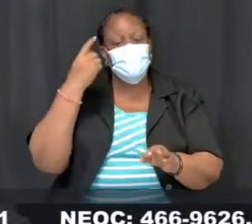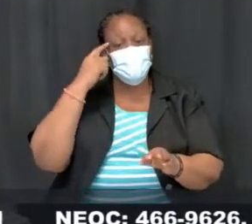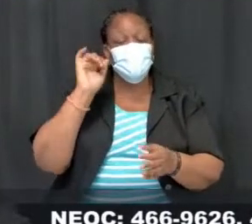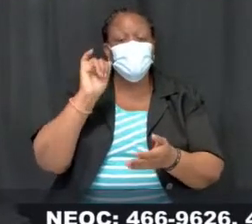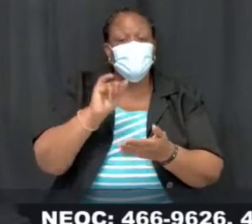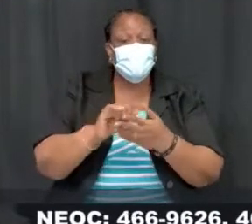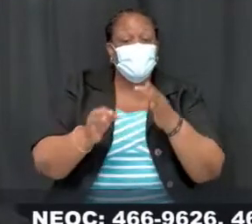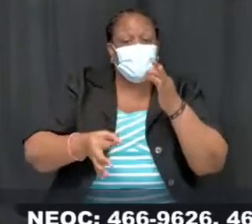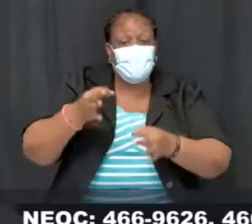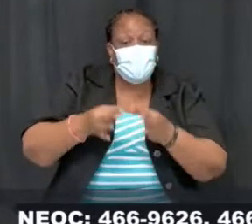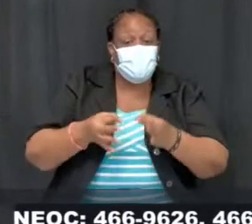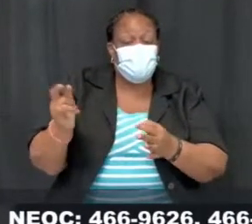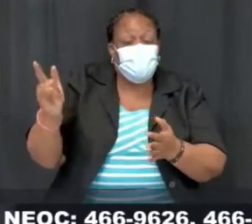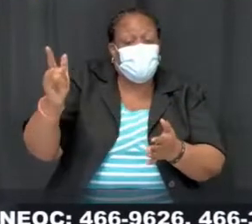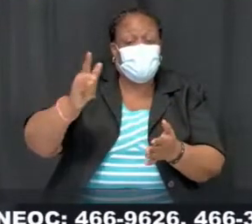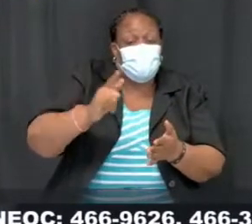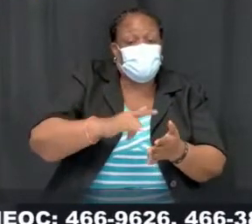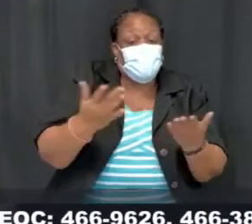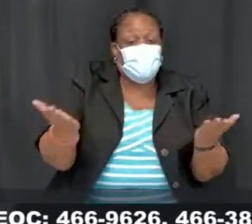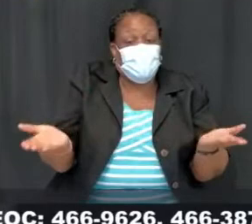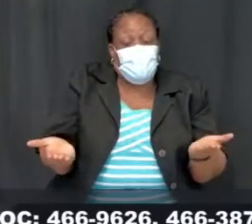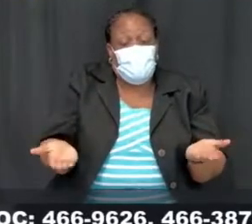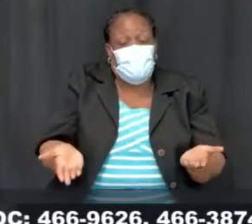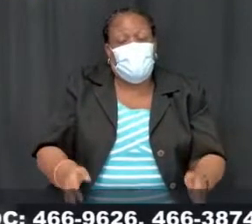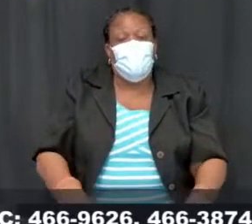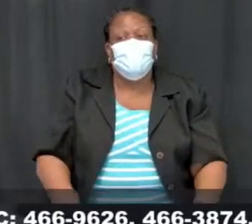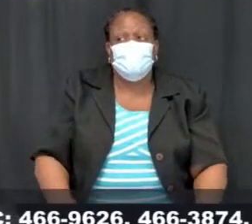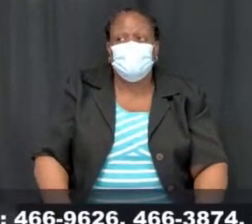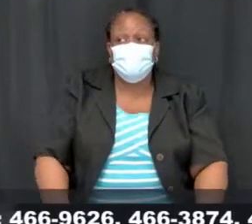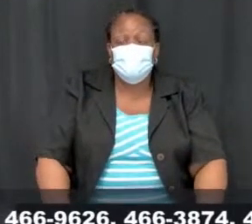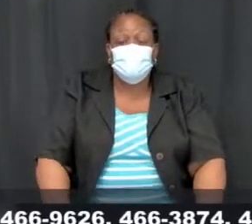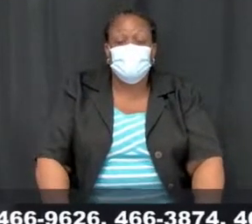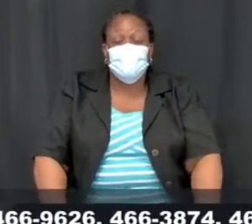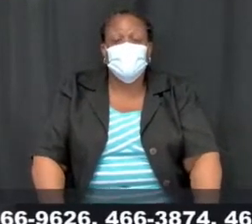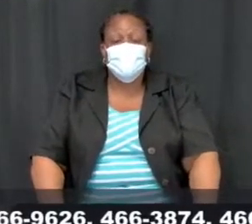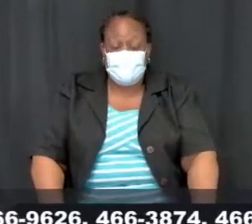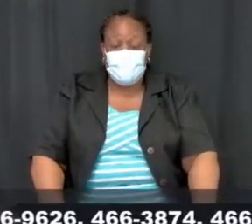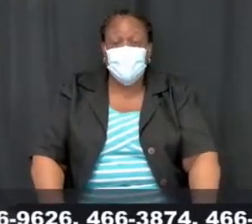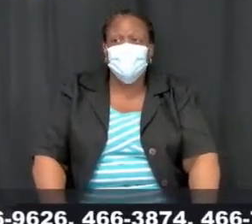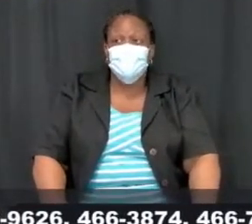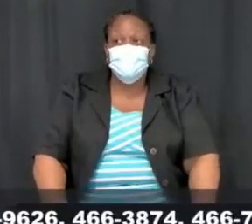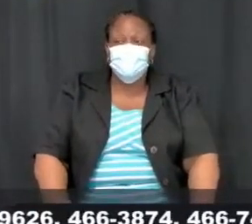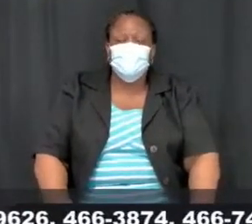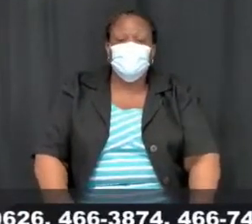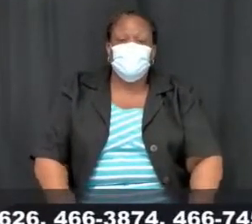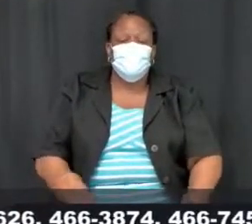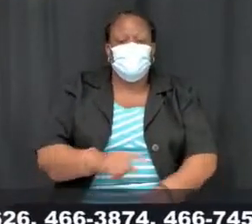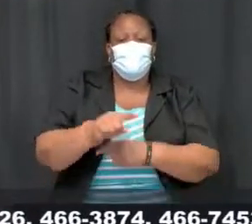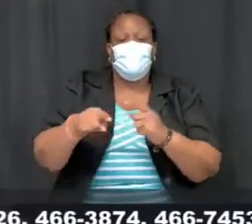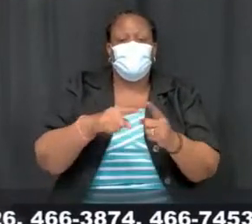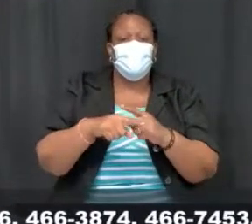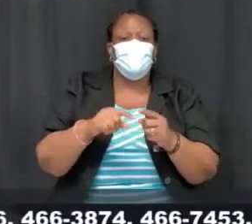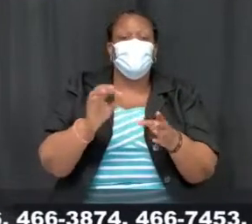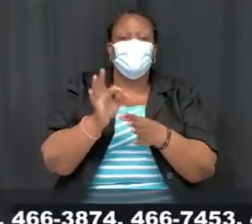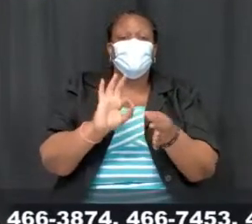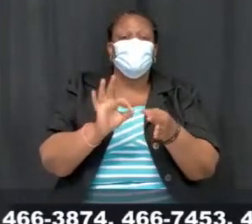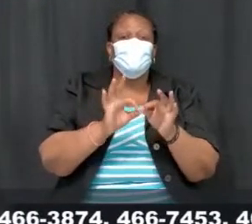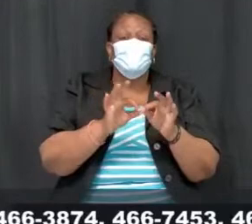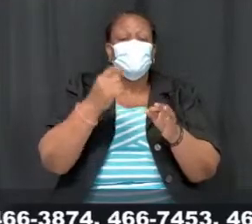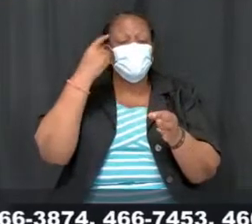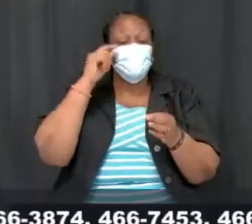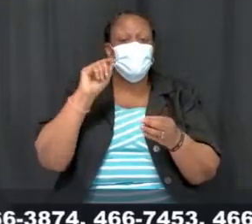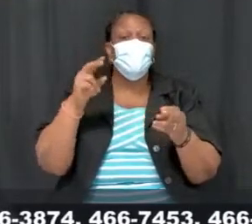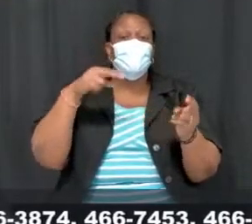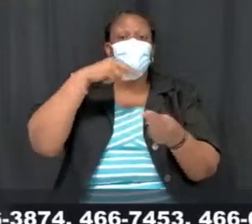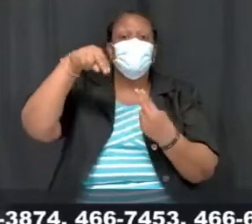here with the same sense of urgency that Mr. Samuel spoke about when we are preparing for a hurricane, because if he were to